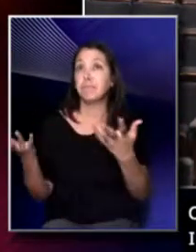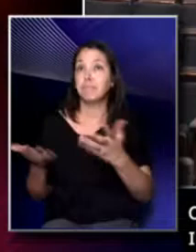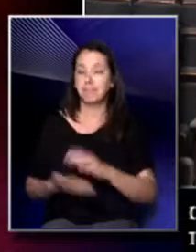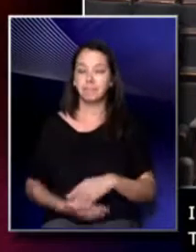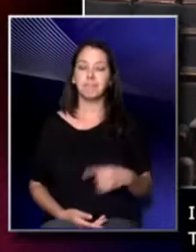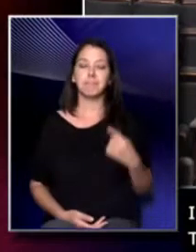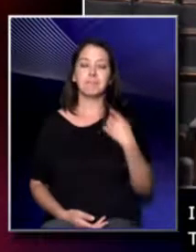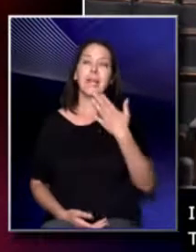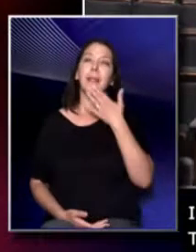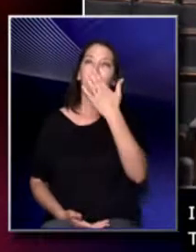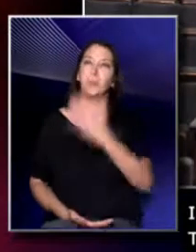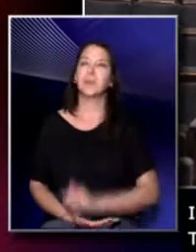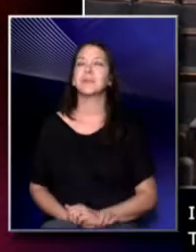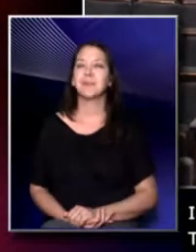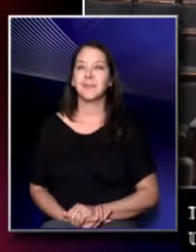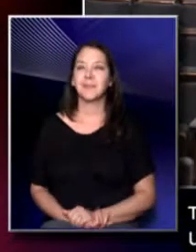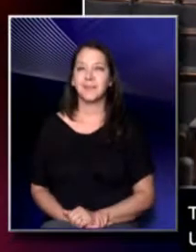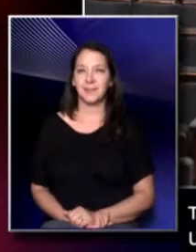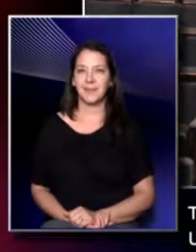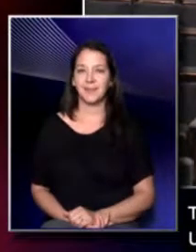Thank you.